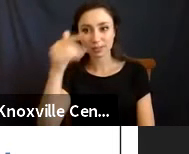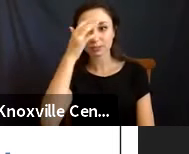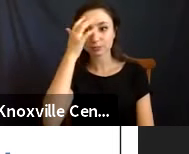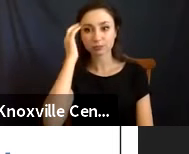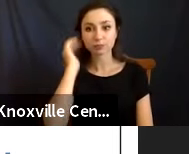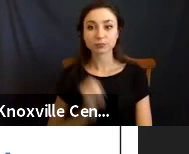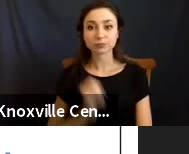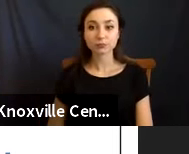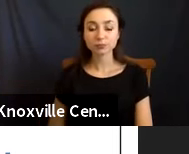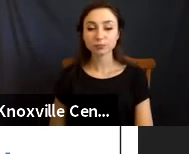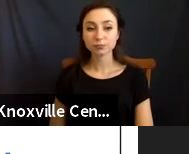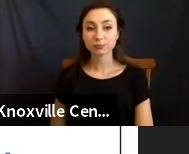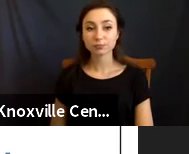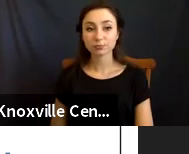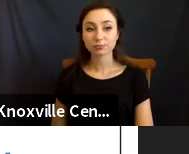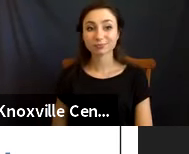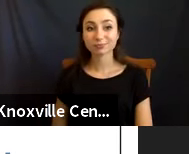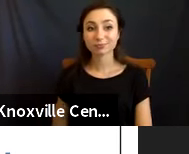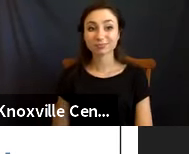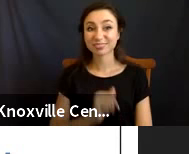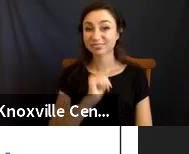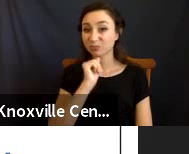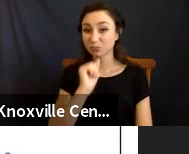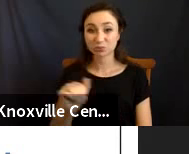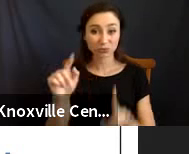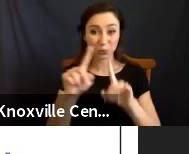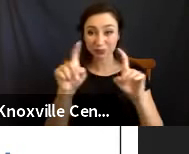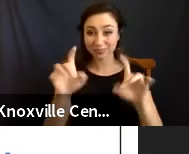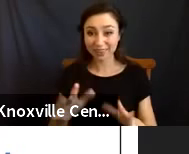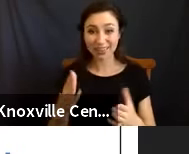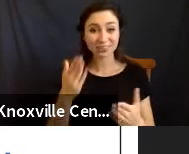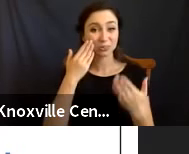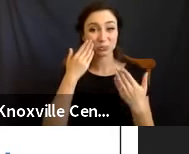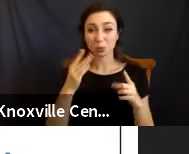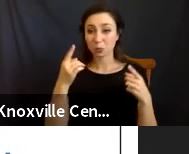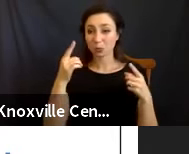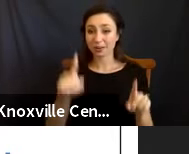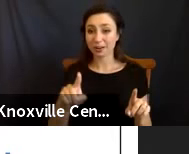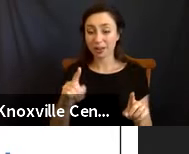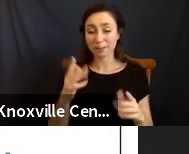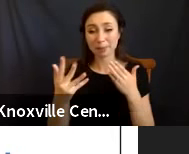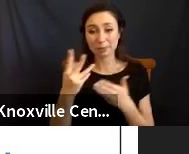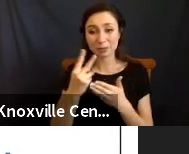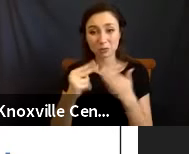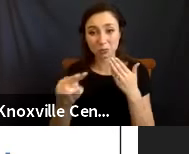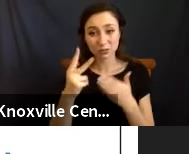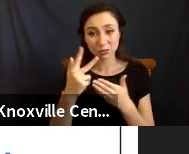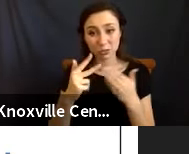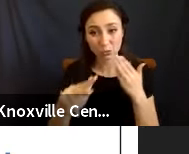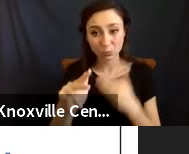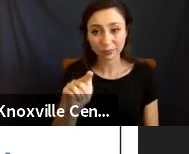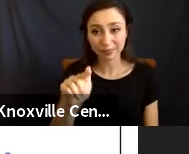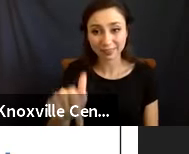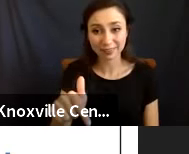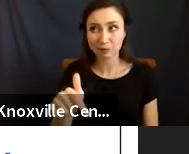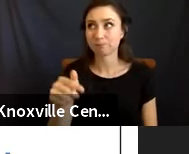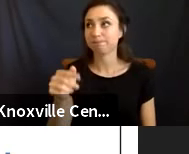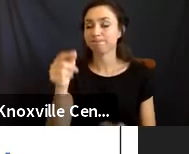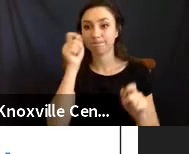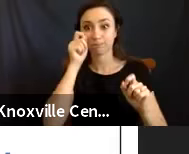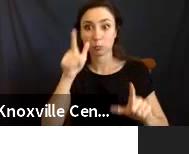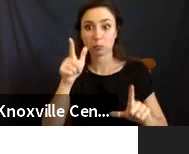don't test and you don't know what's going on, you may end up 2 or 3 weeks later with a big surprise. Next slide,